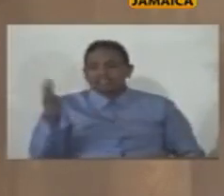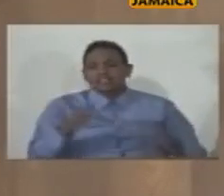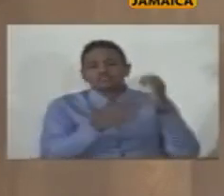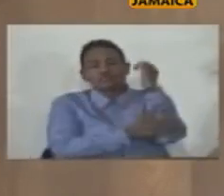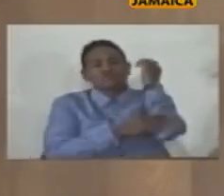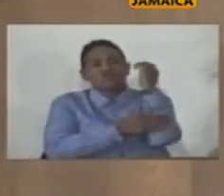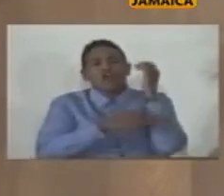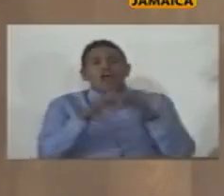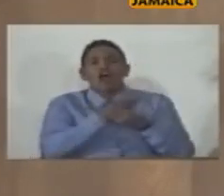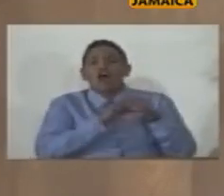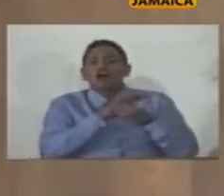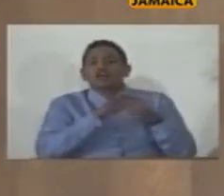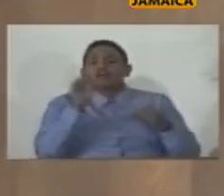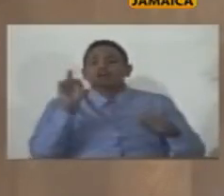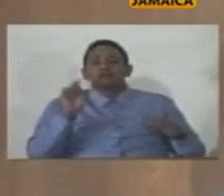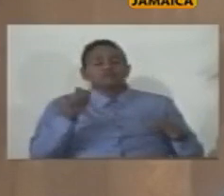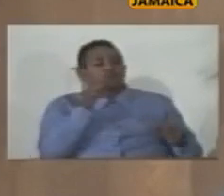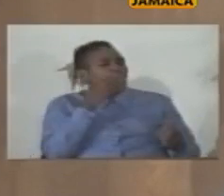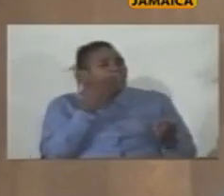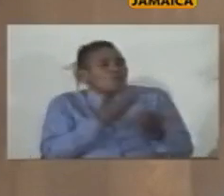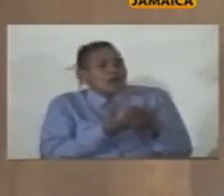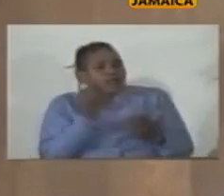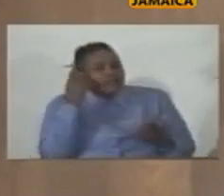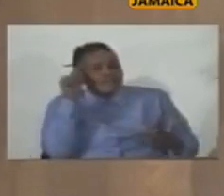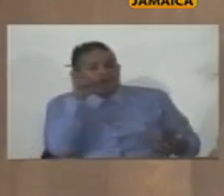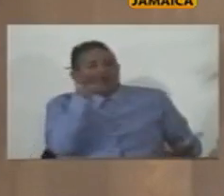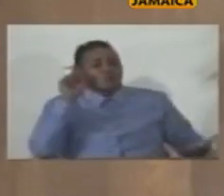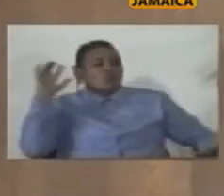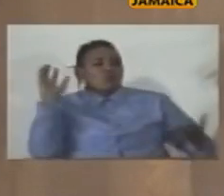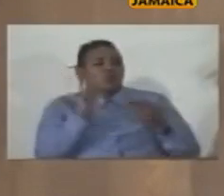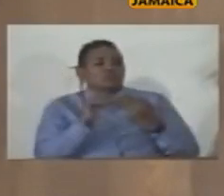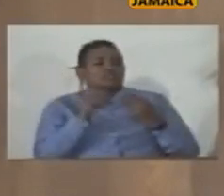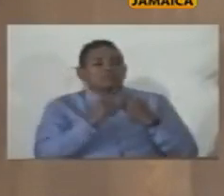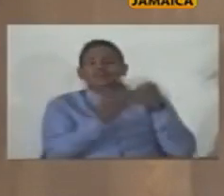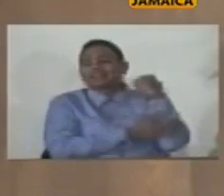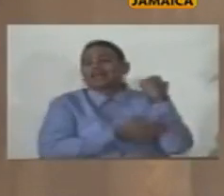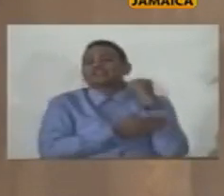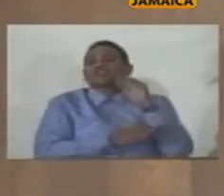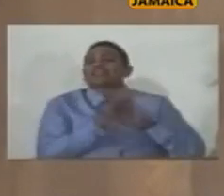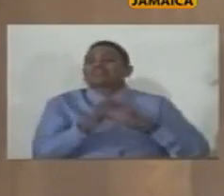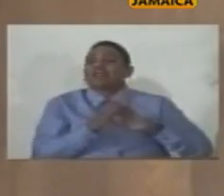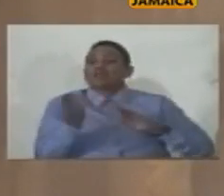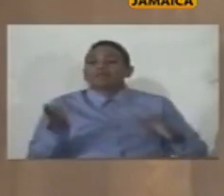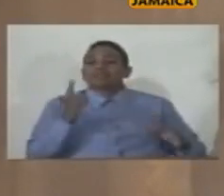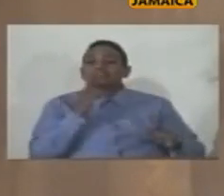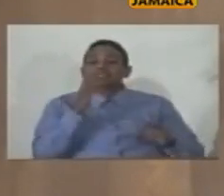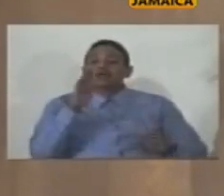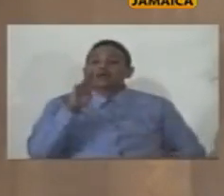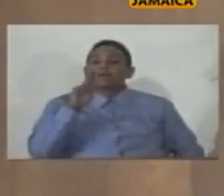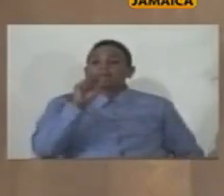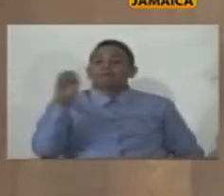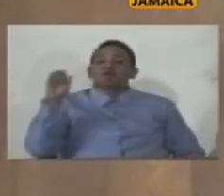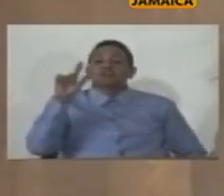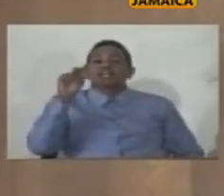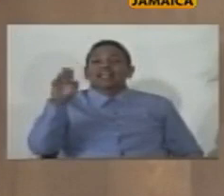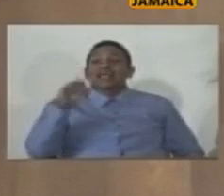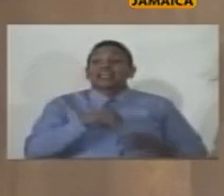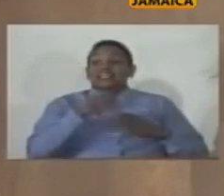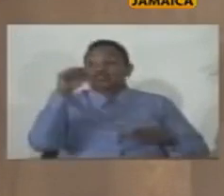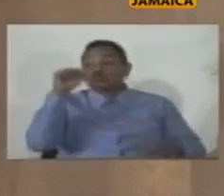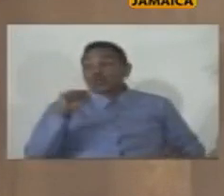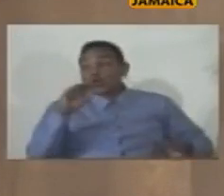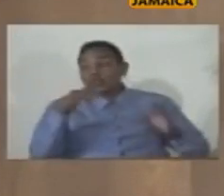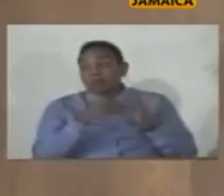constituencies does not augur well for holistic and national development. The Bustle Lane in South Manchester, which